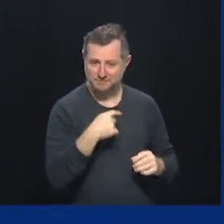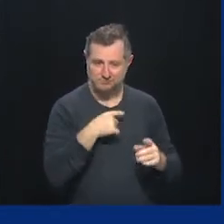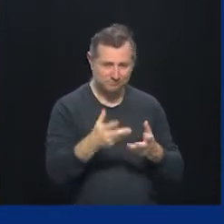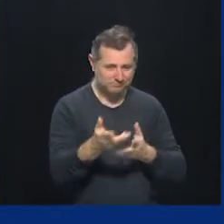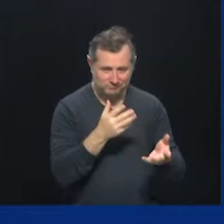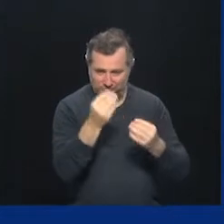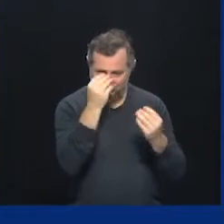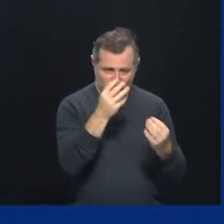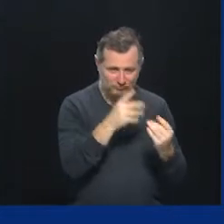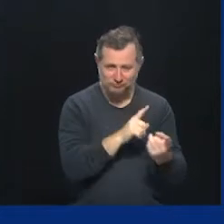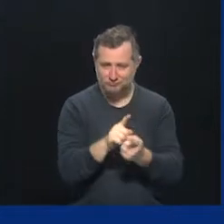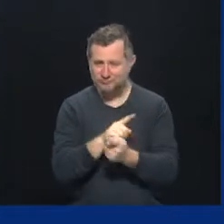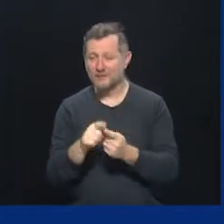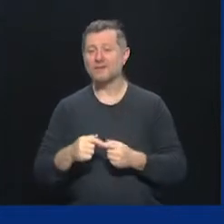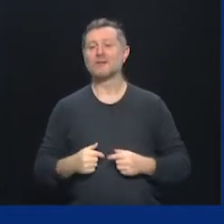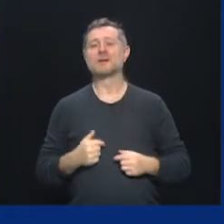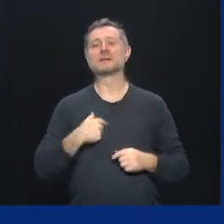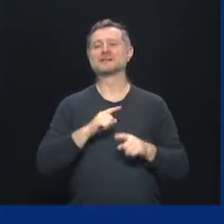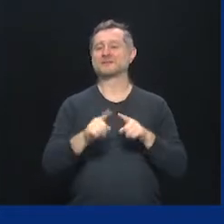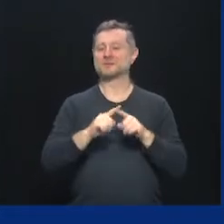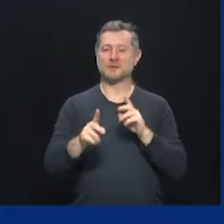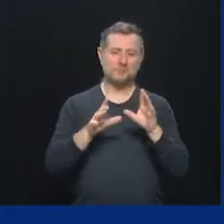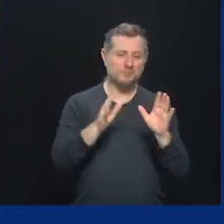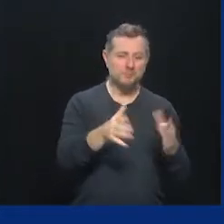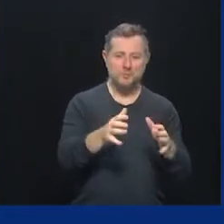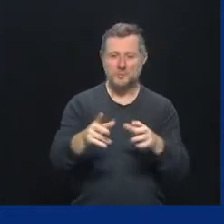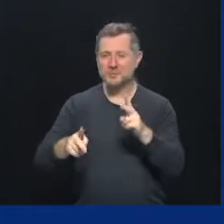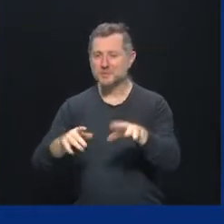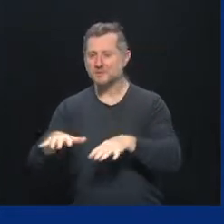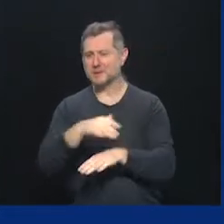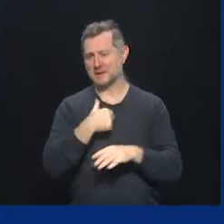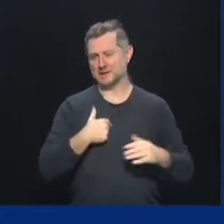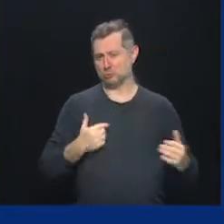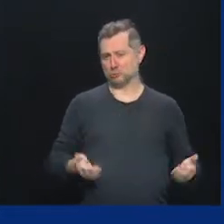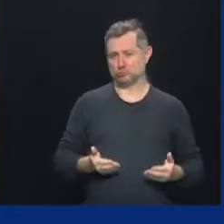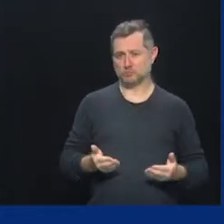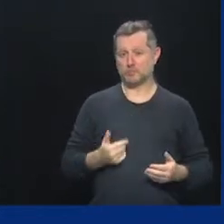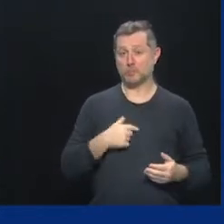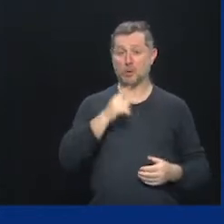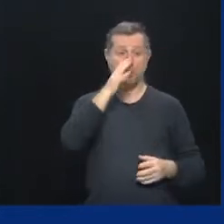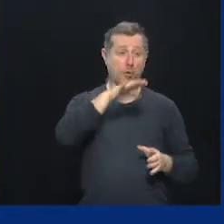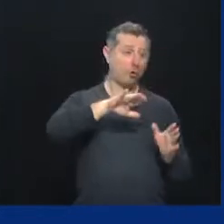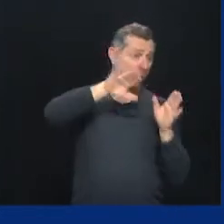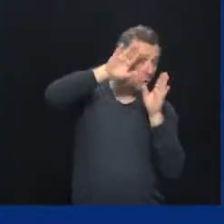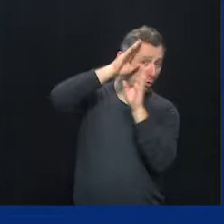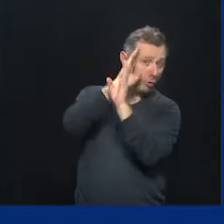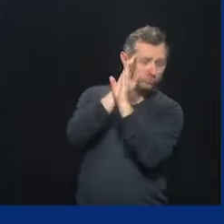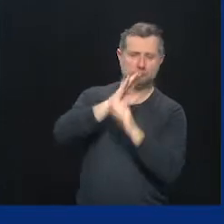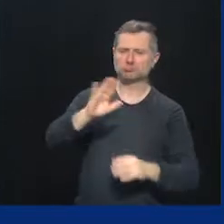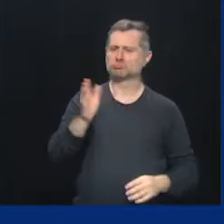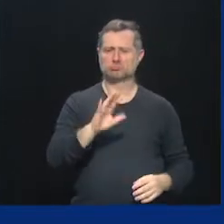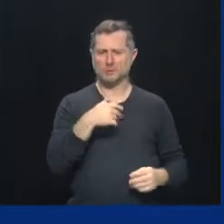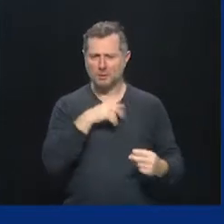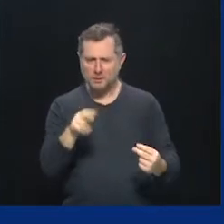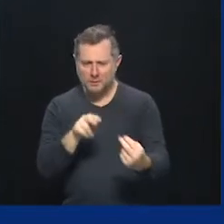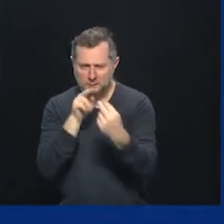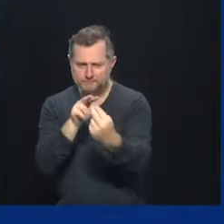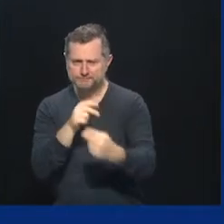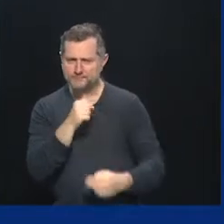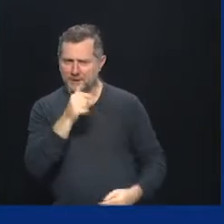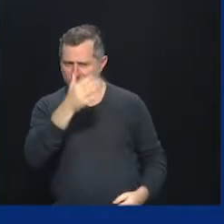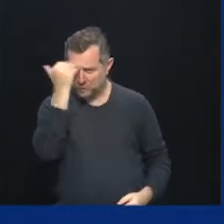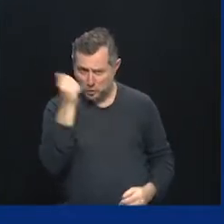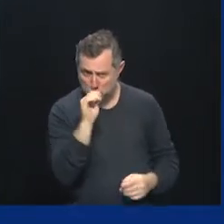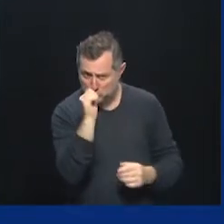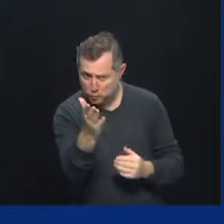neighbors, the Santos. Let them know that we're not forgetting them. I want to look them in their eye and say, you will not be forgotten. And this is not just